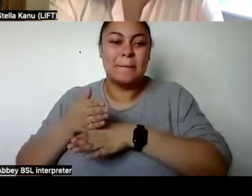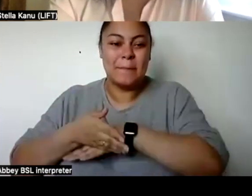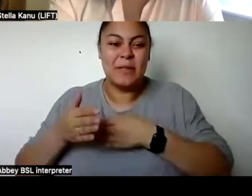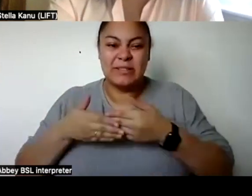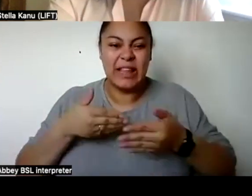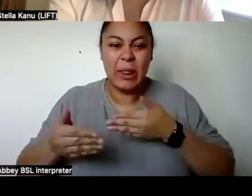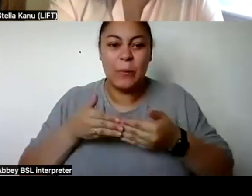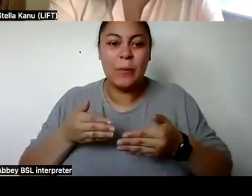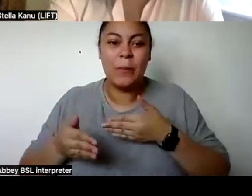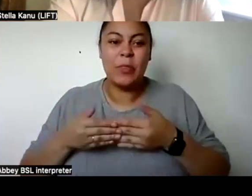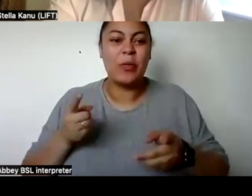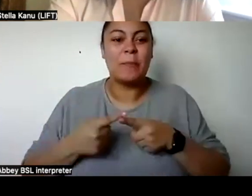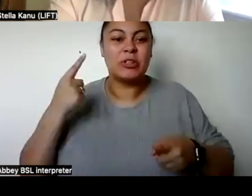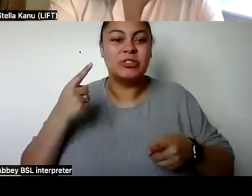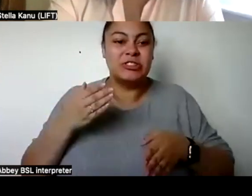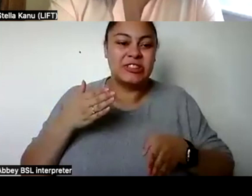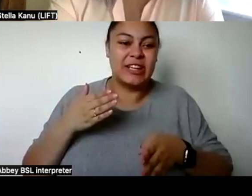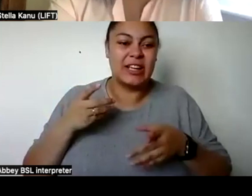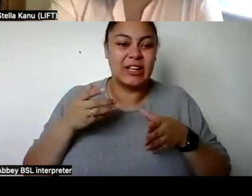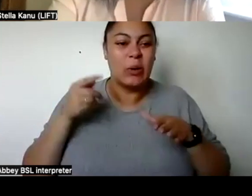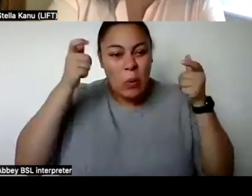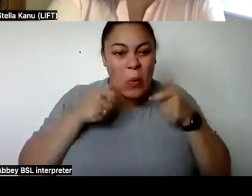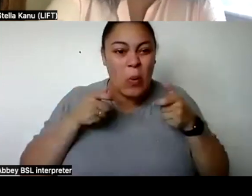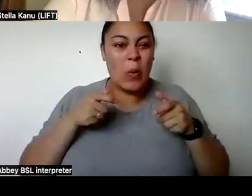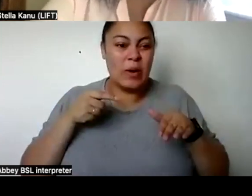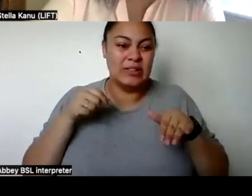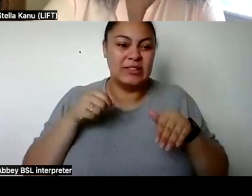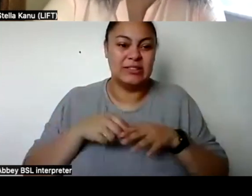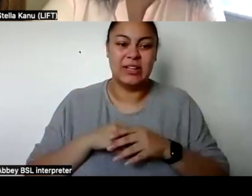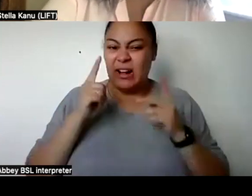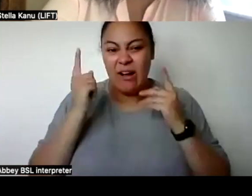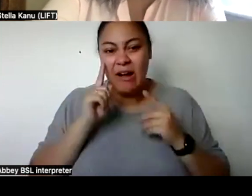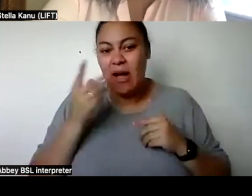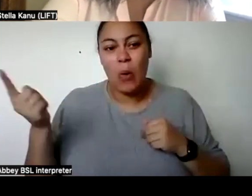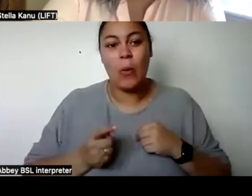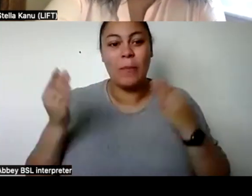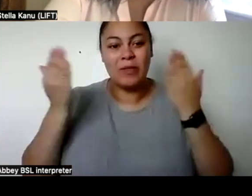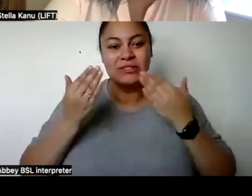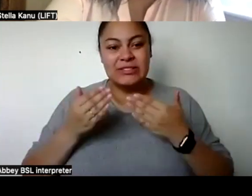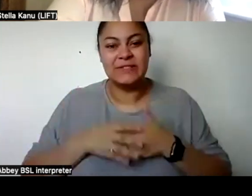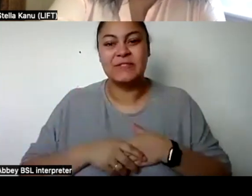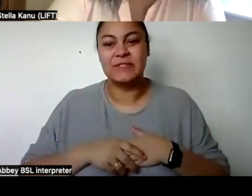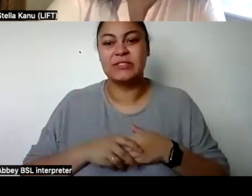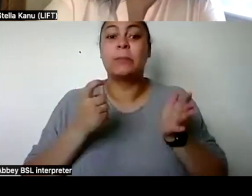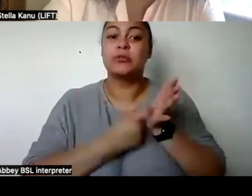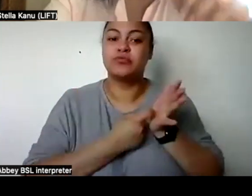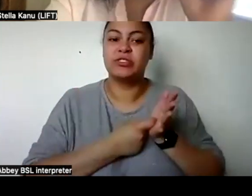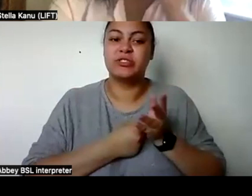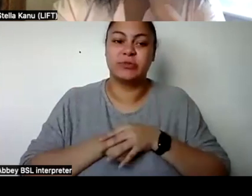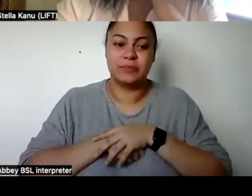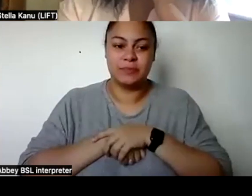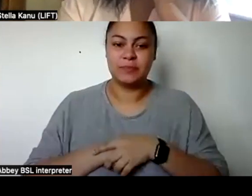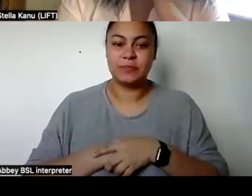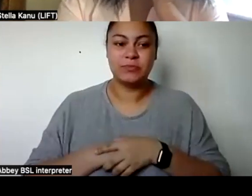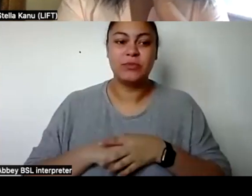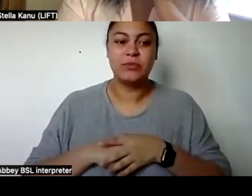court this evening. So she won't be able to join us for this conversation, but Richard will share insights garnered from his conversation